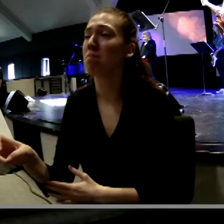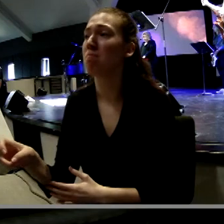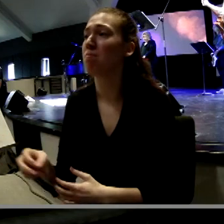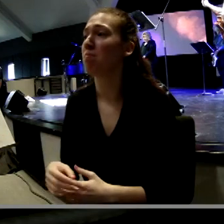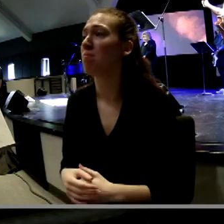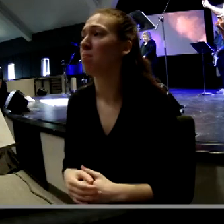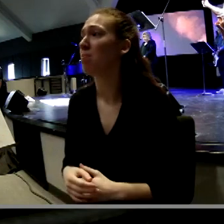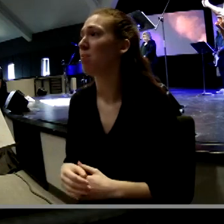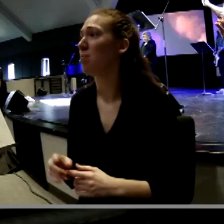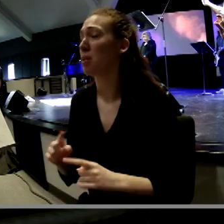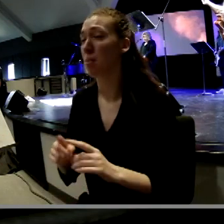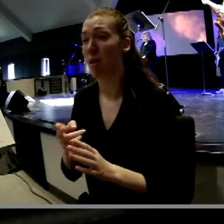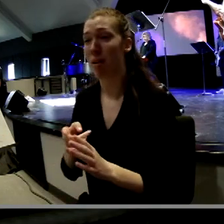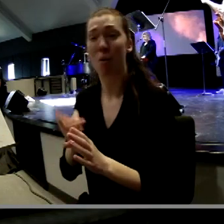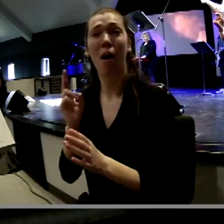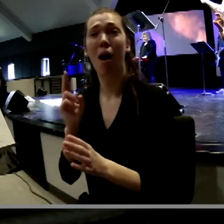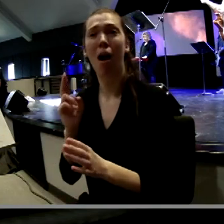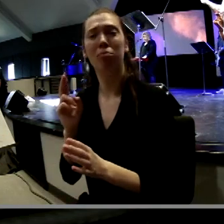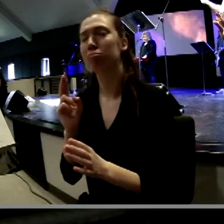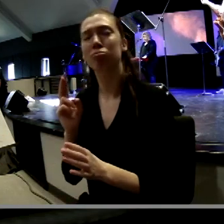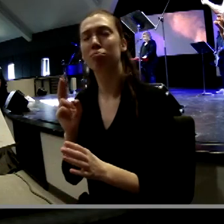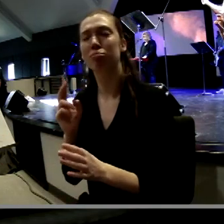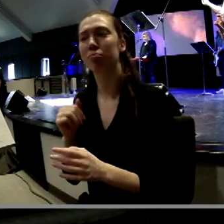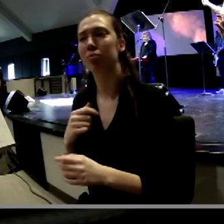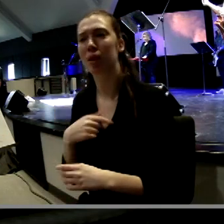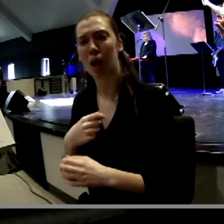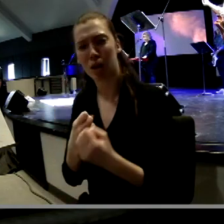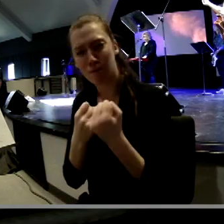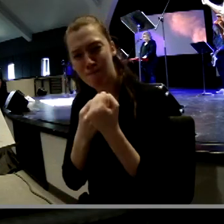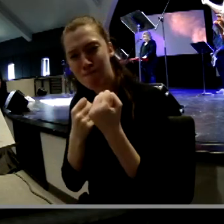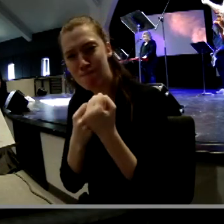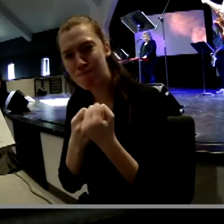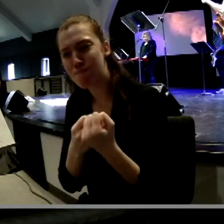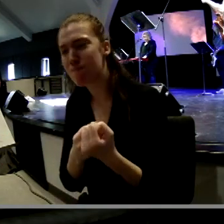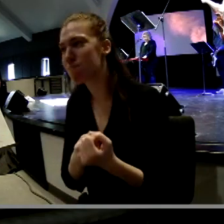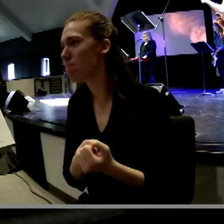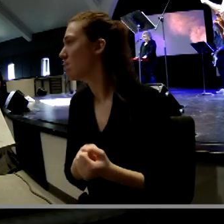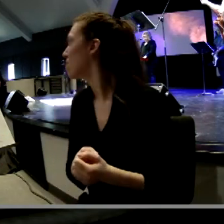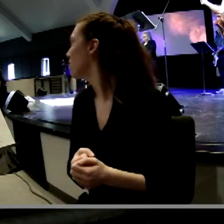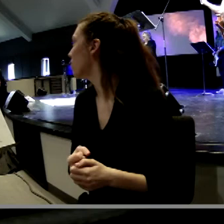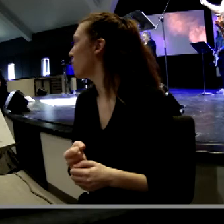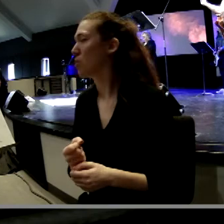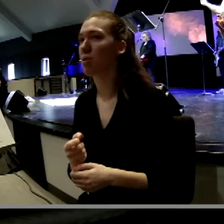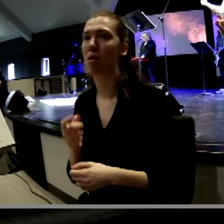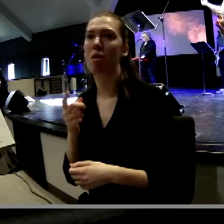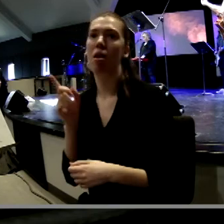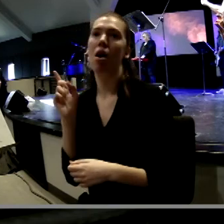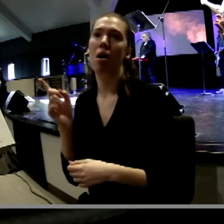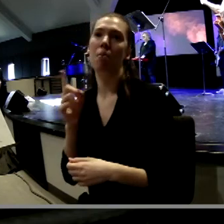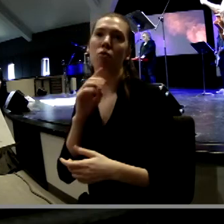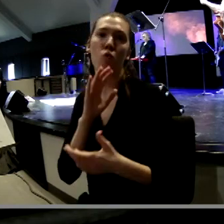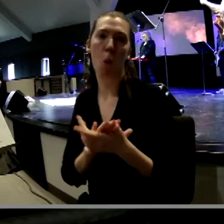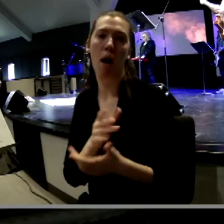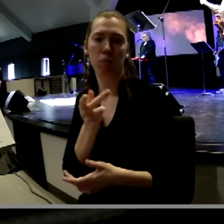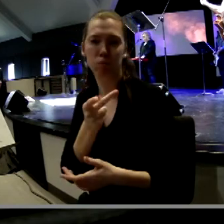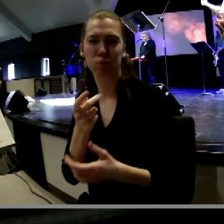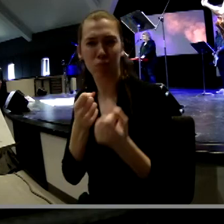But I'm not going to quit on the two of you. So don't quit on each other.